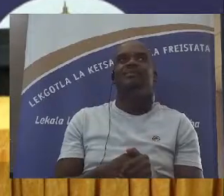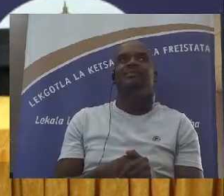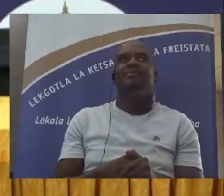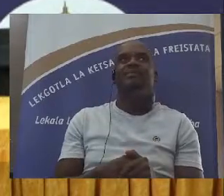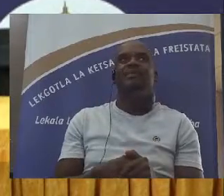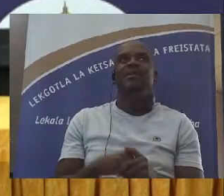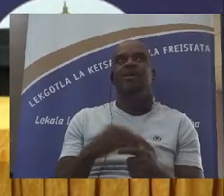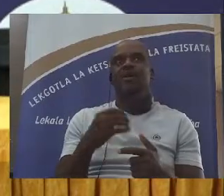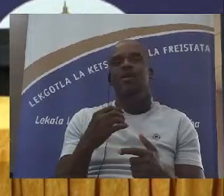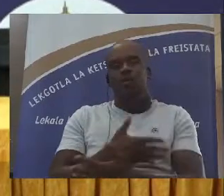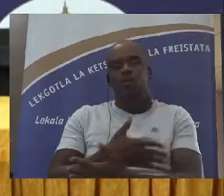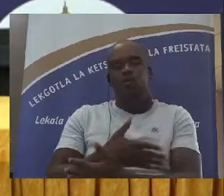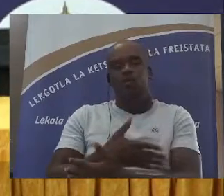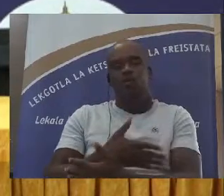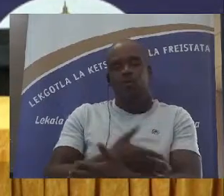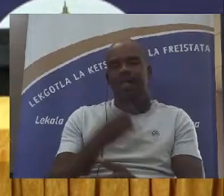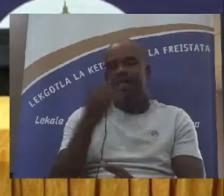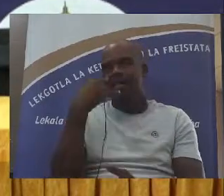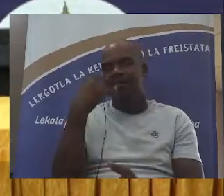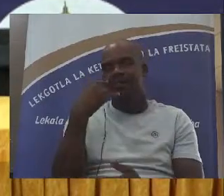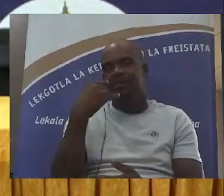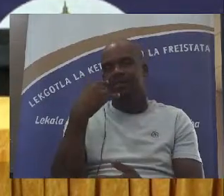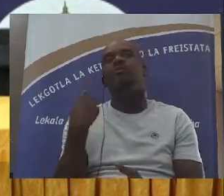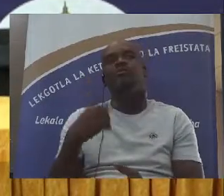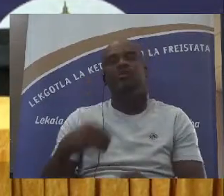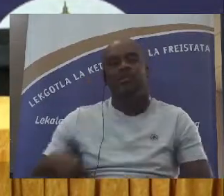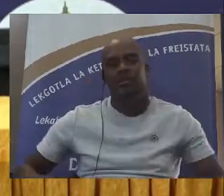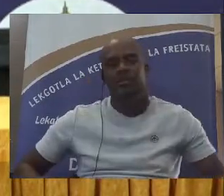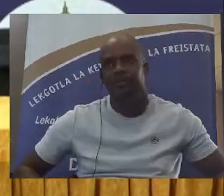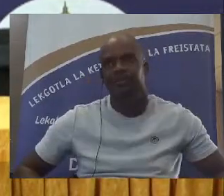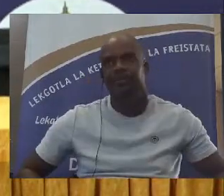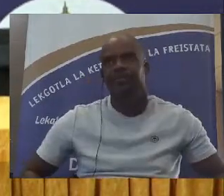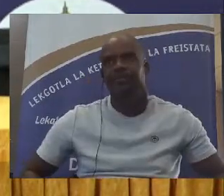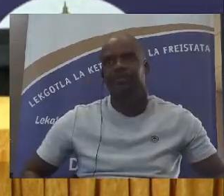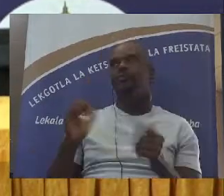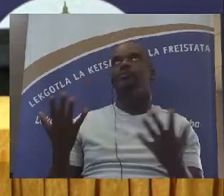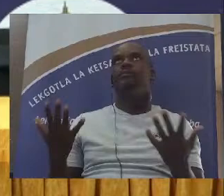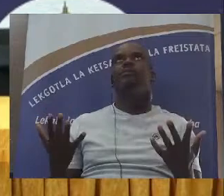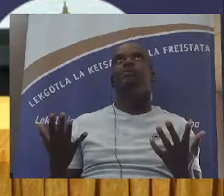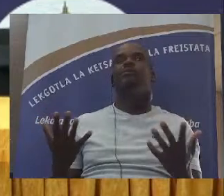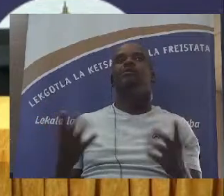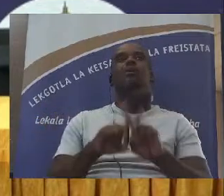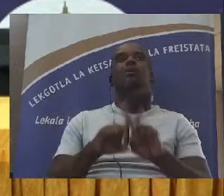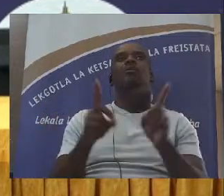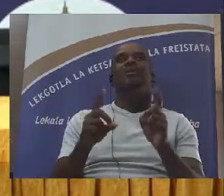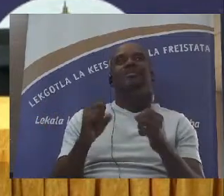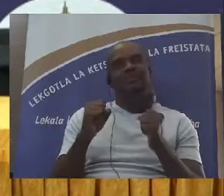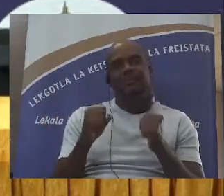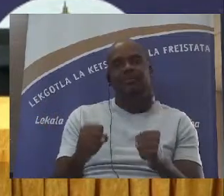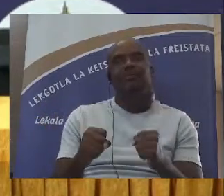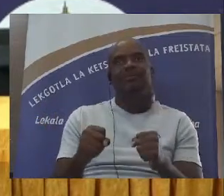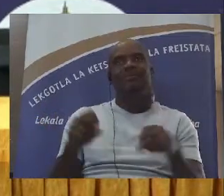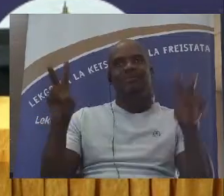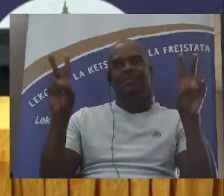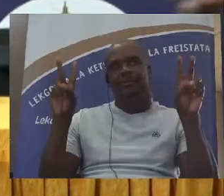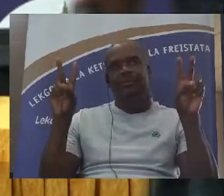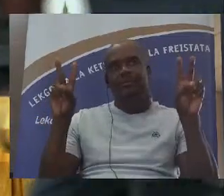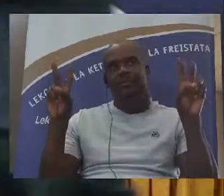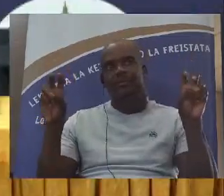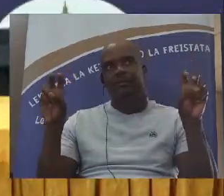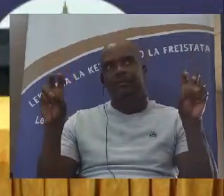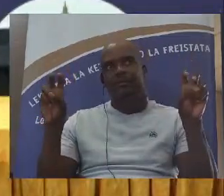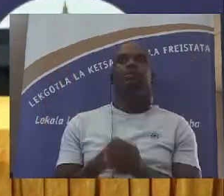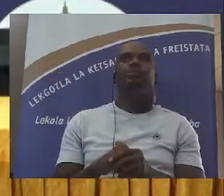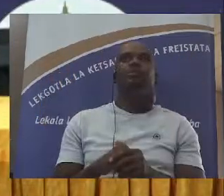kae? Whatever that you can say. But critical issues that you have made an